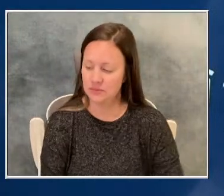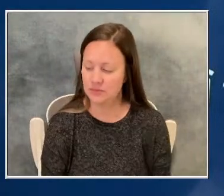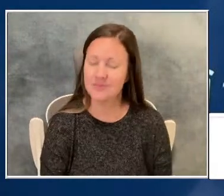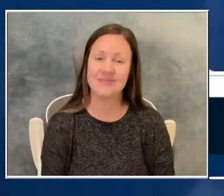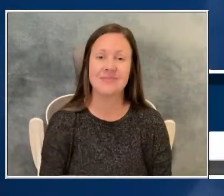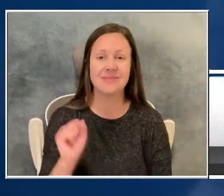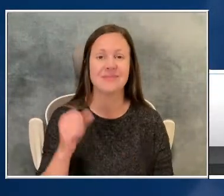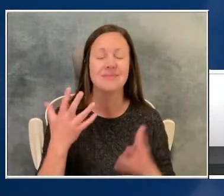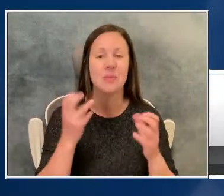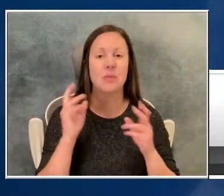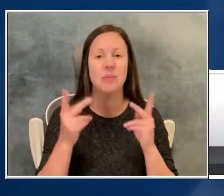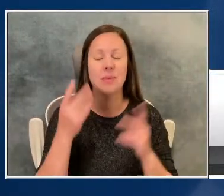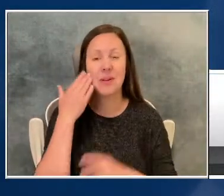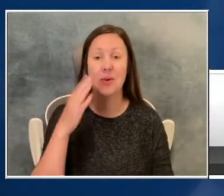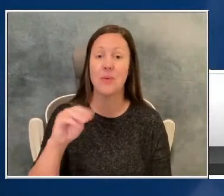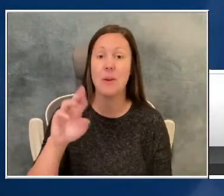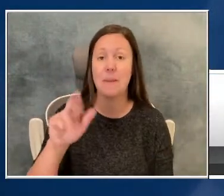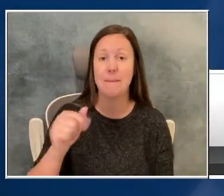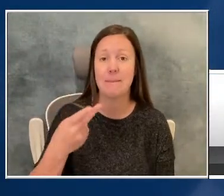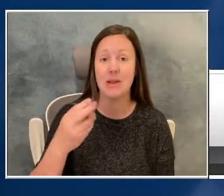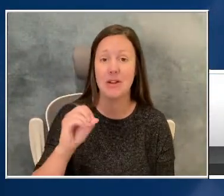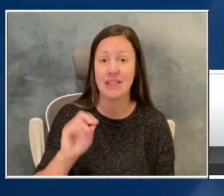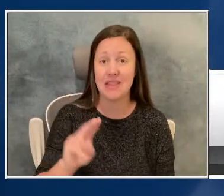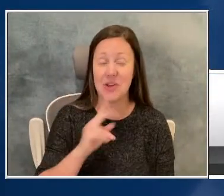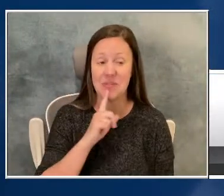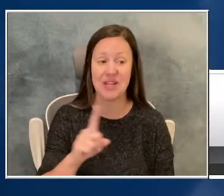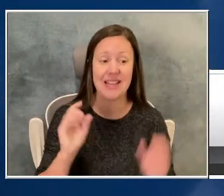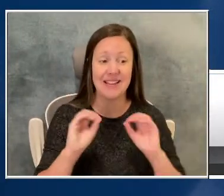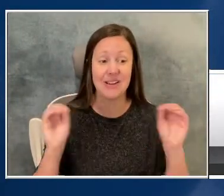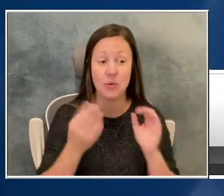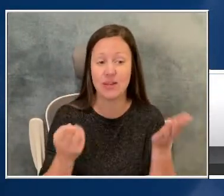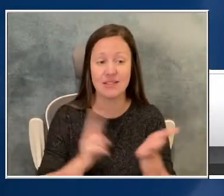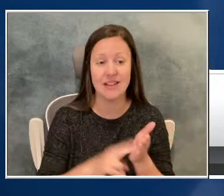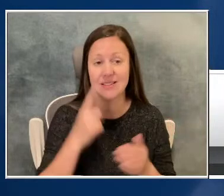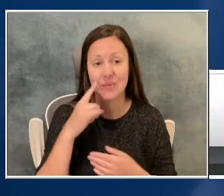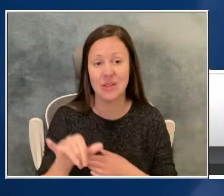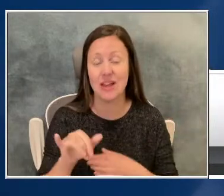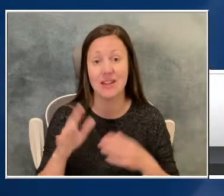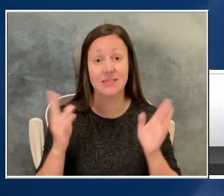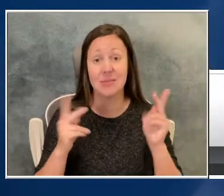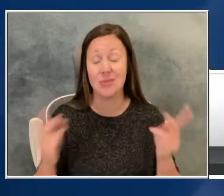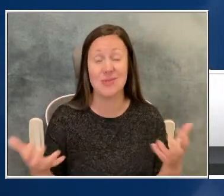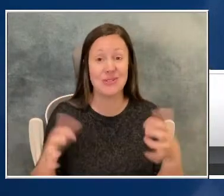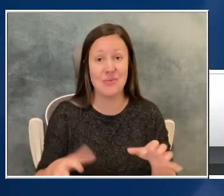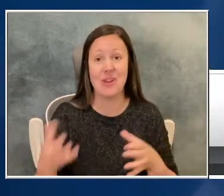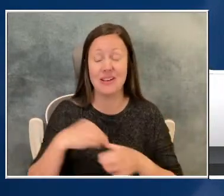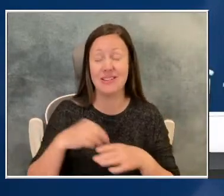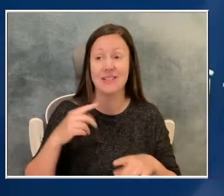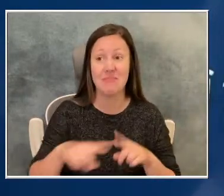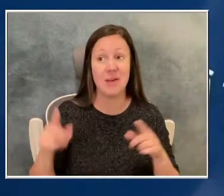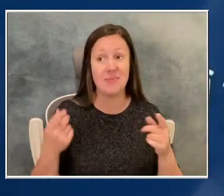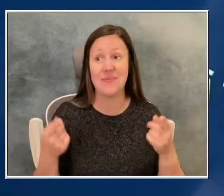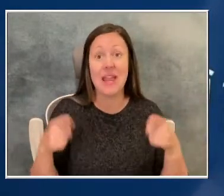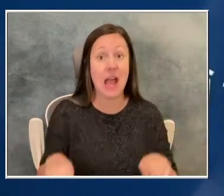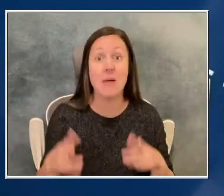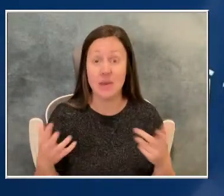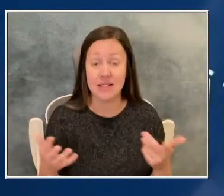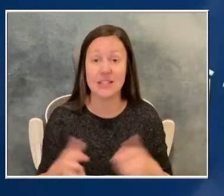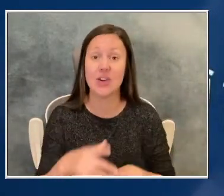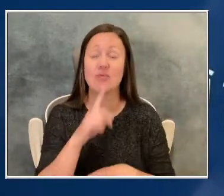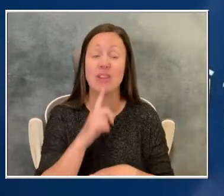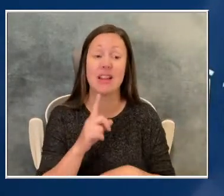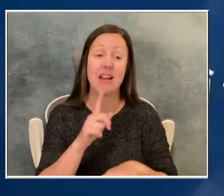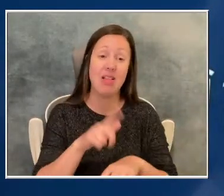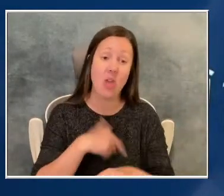marathon, a marathon that nobody signs up for. You're just on it, and it's long, and